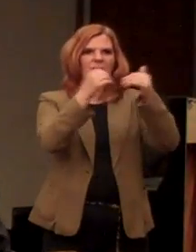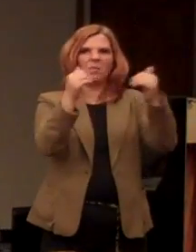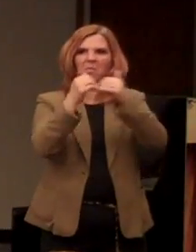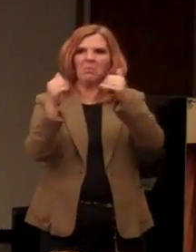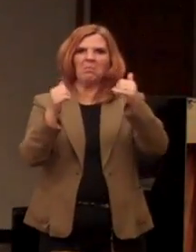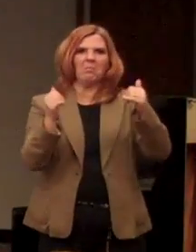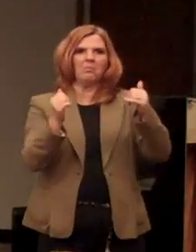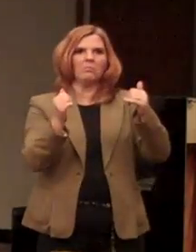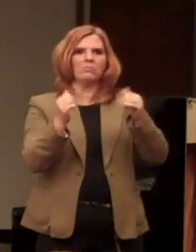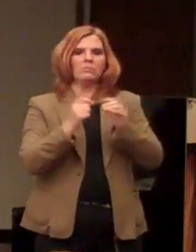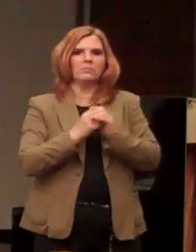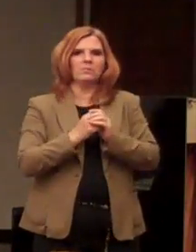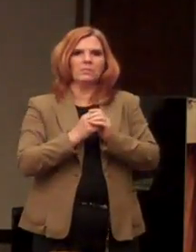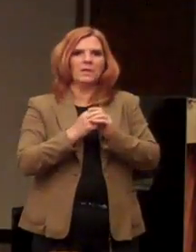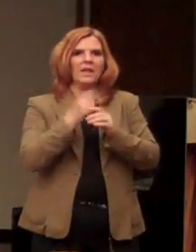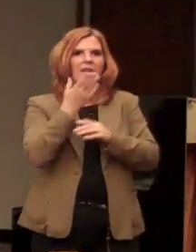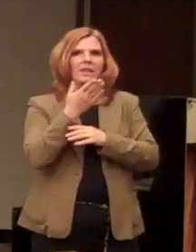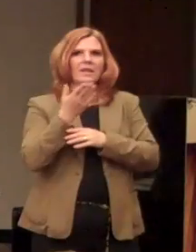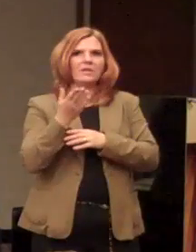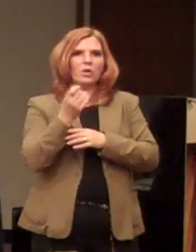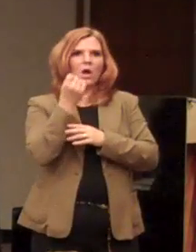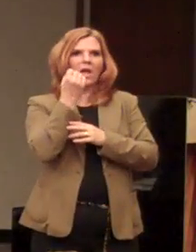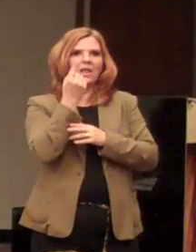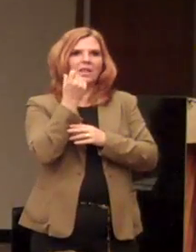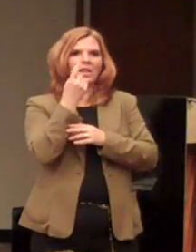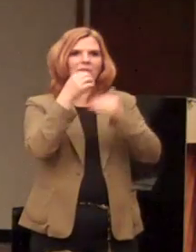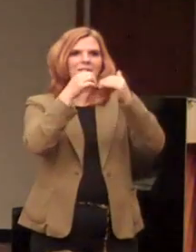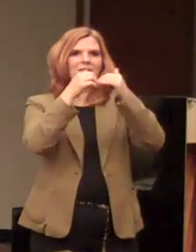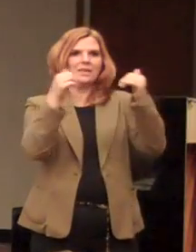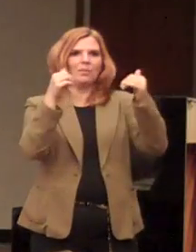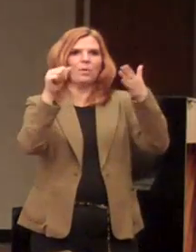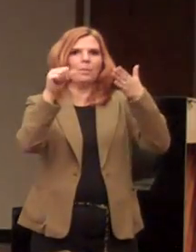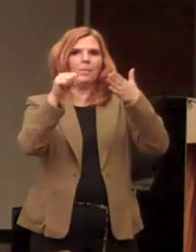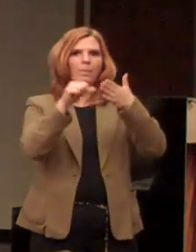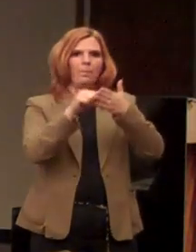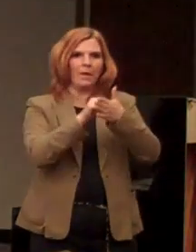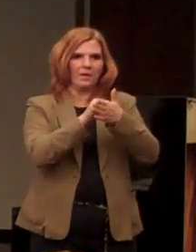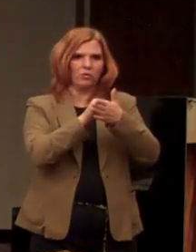page. These are 11 separate,